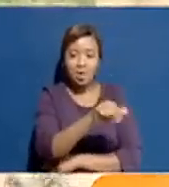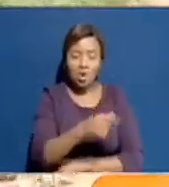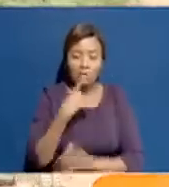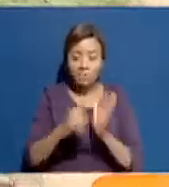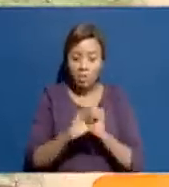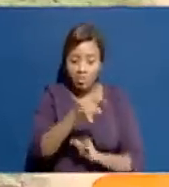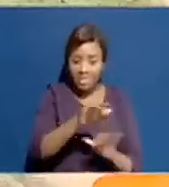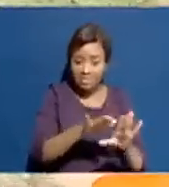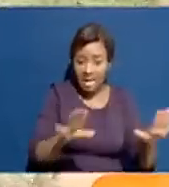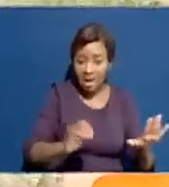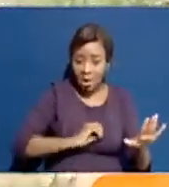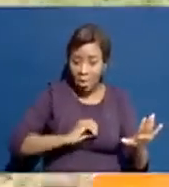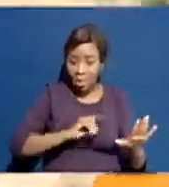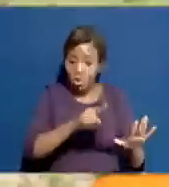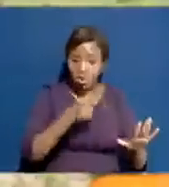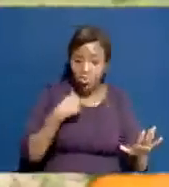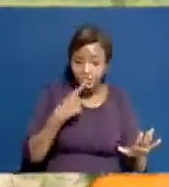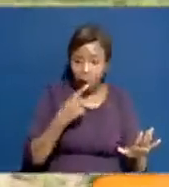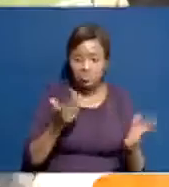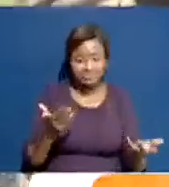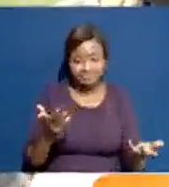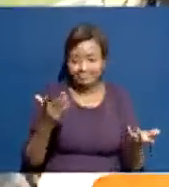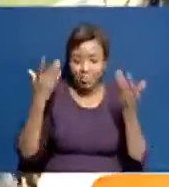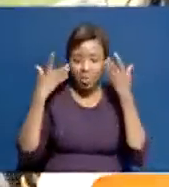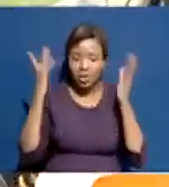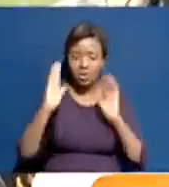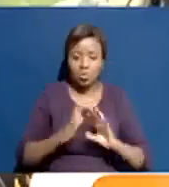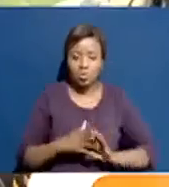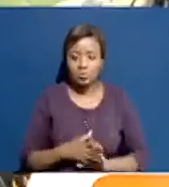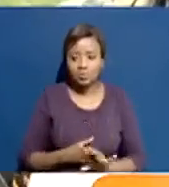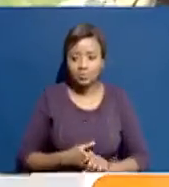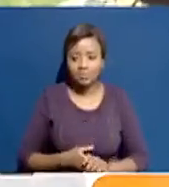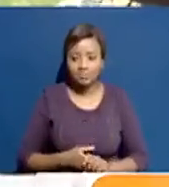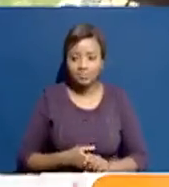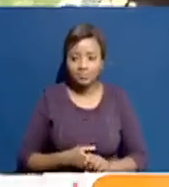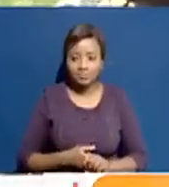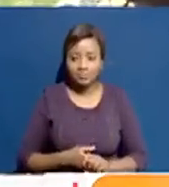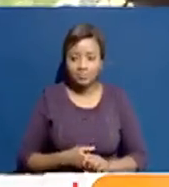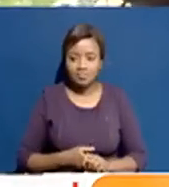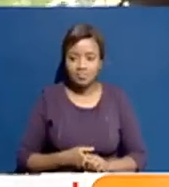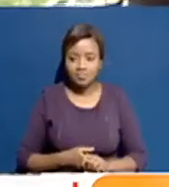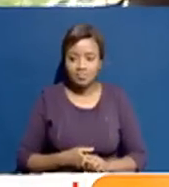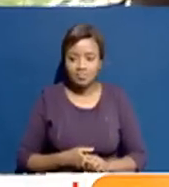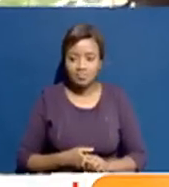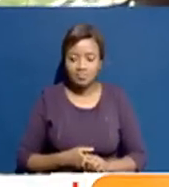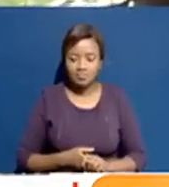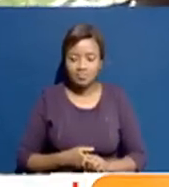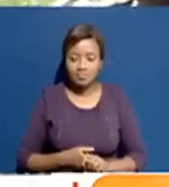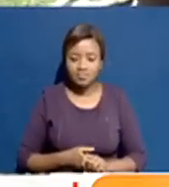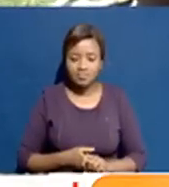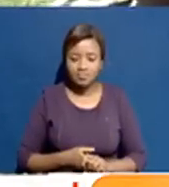the 800-acre piece of land was in dispute. That a criminal with us owns 800 acres here.